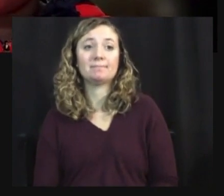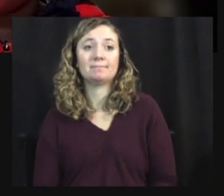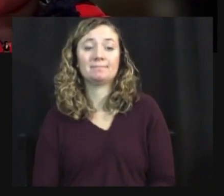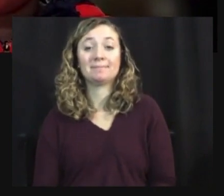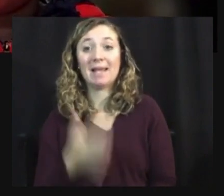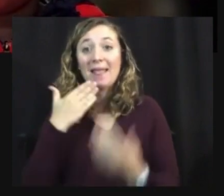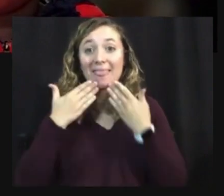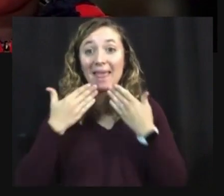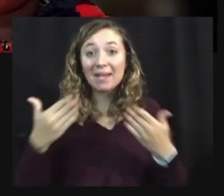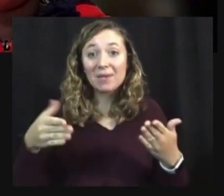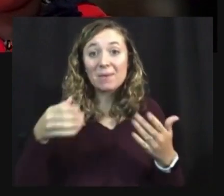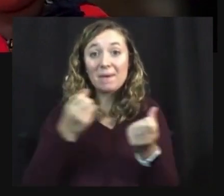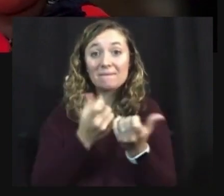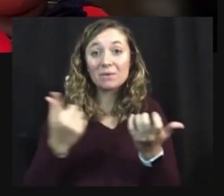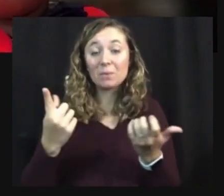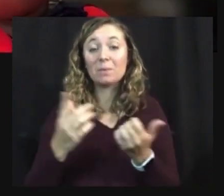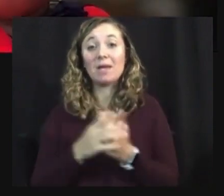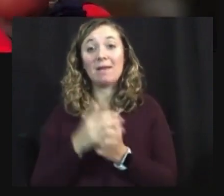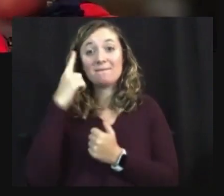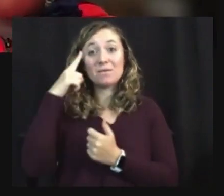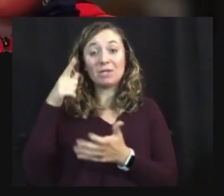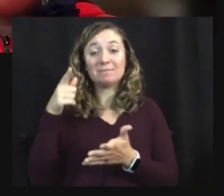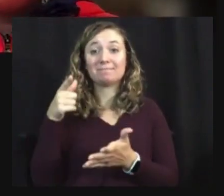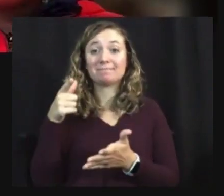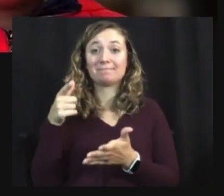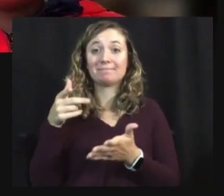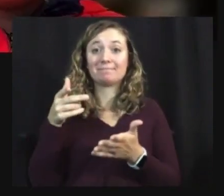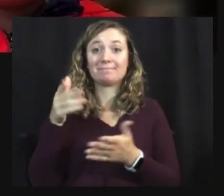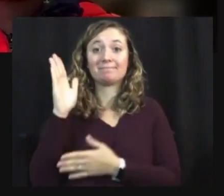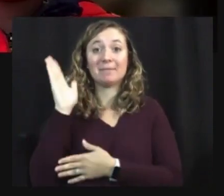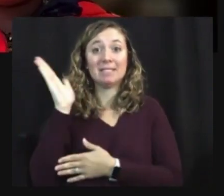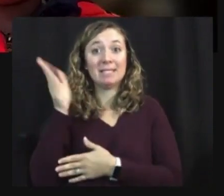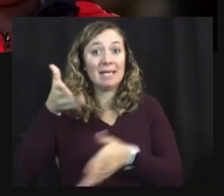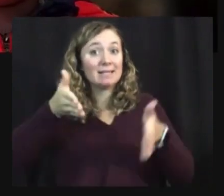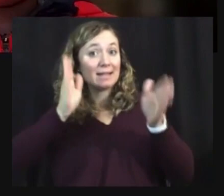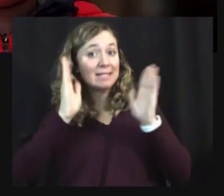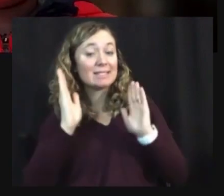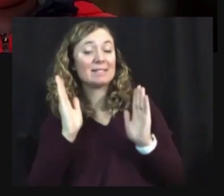Thank you, everyone, for listening to our part.